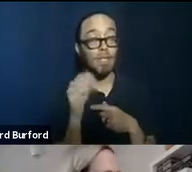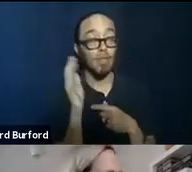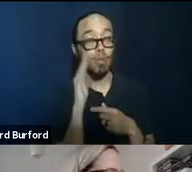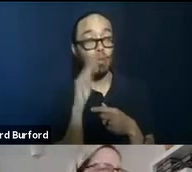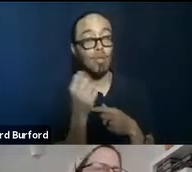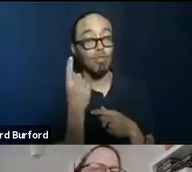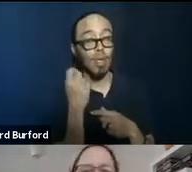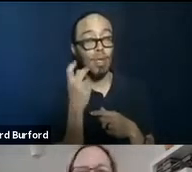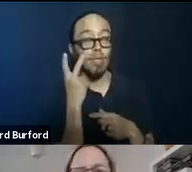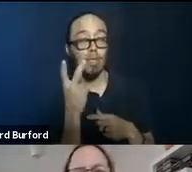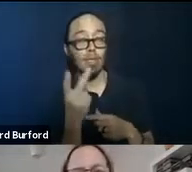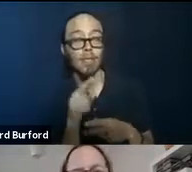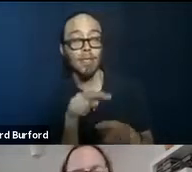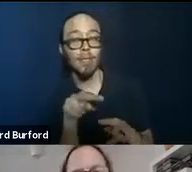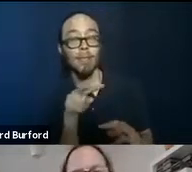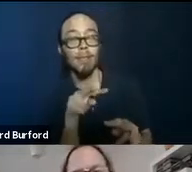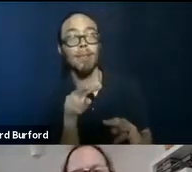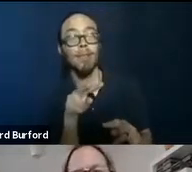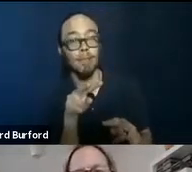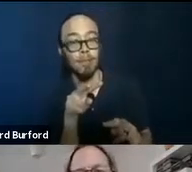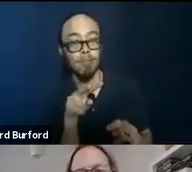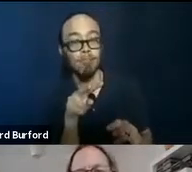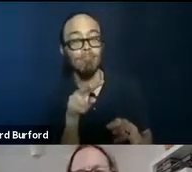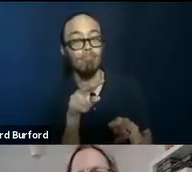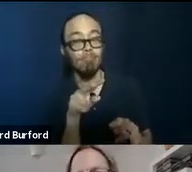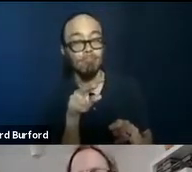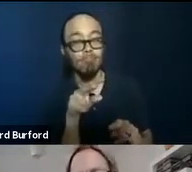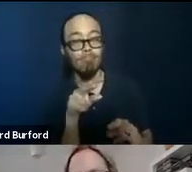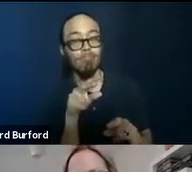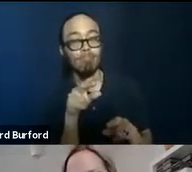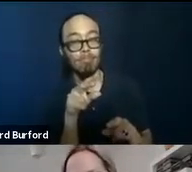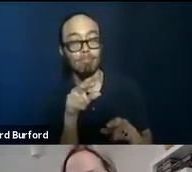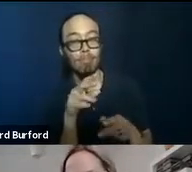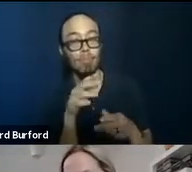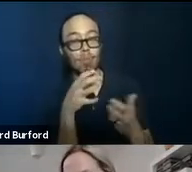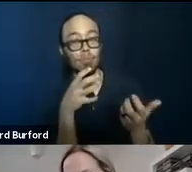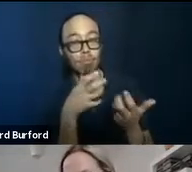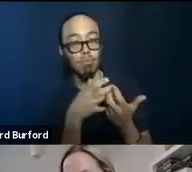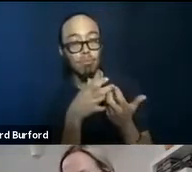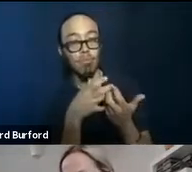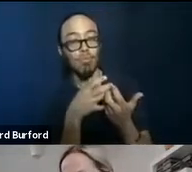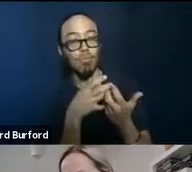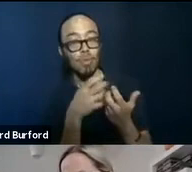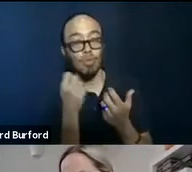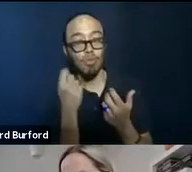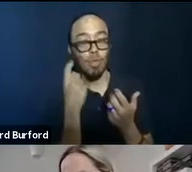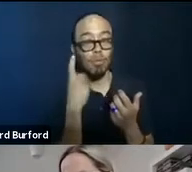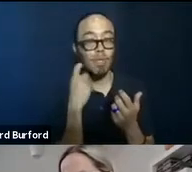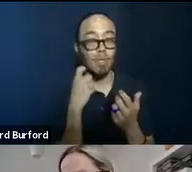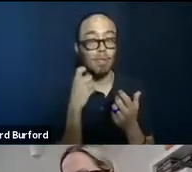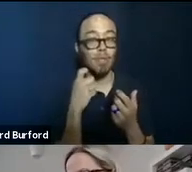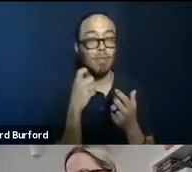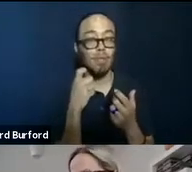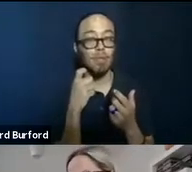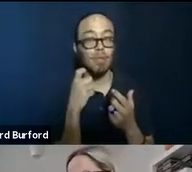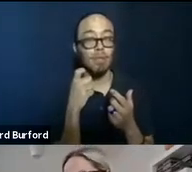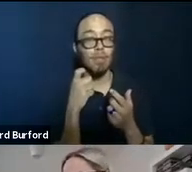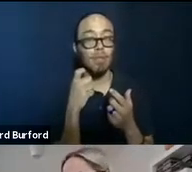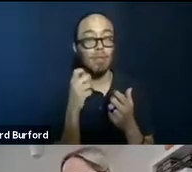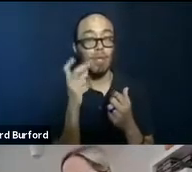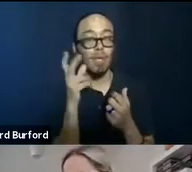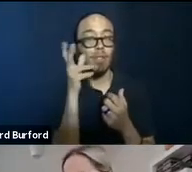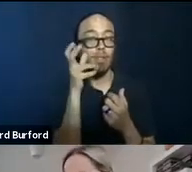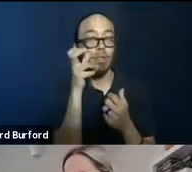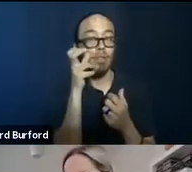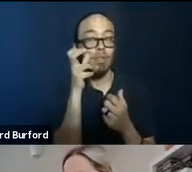is passing as information on TV and radio. Because in the other countries, I have understood